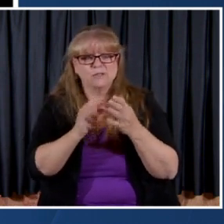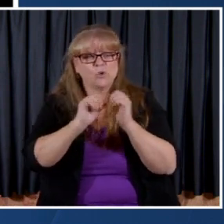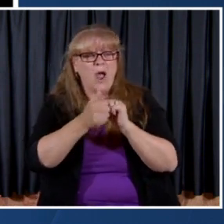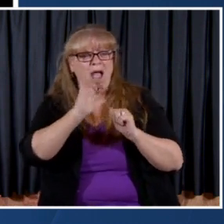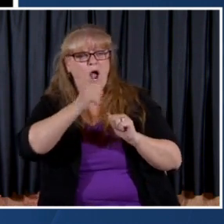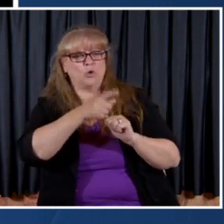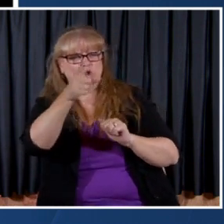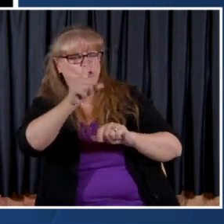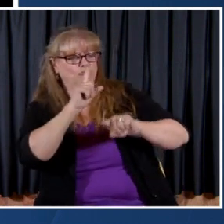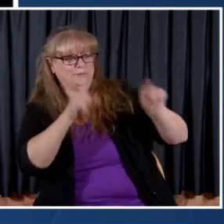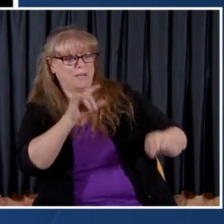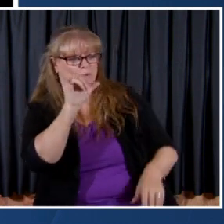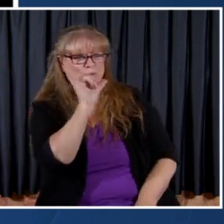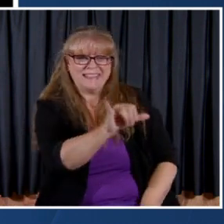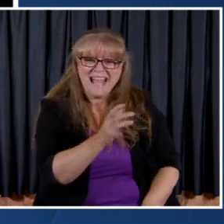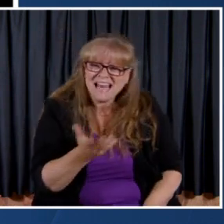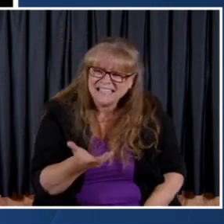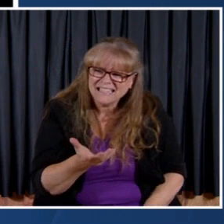inmates.